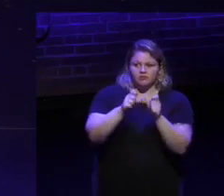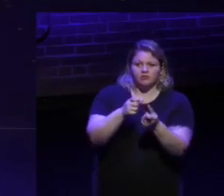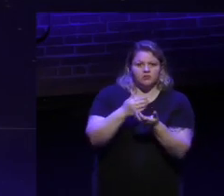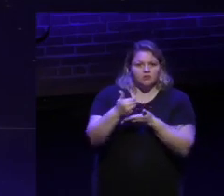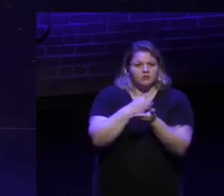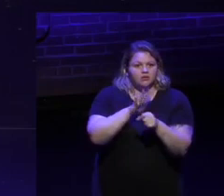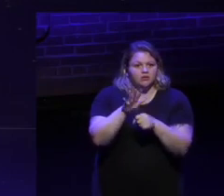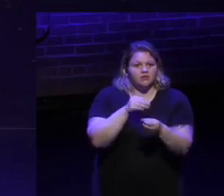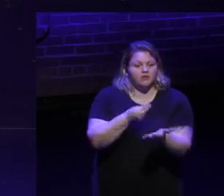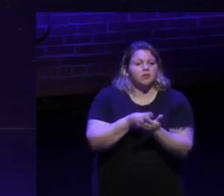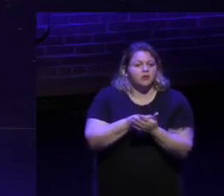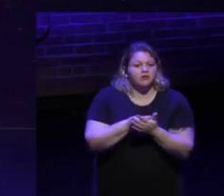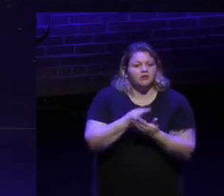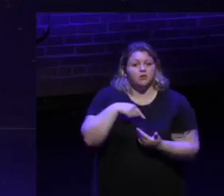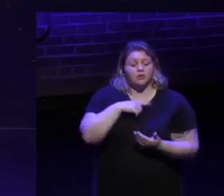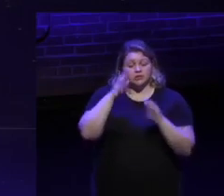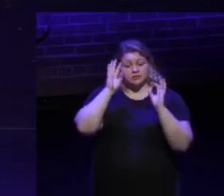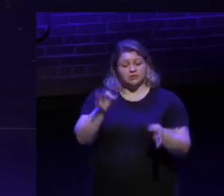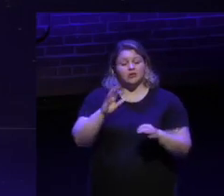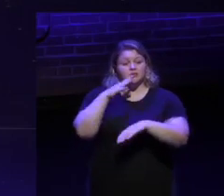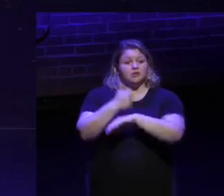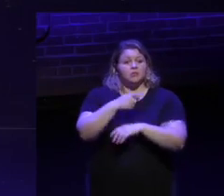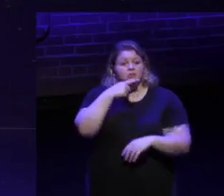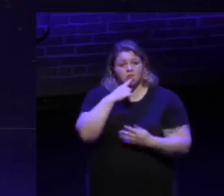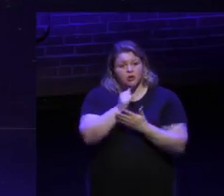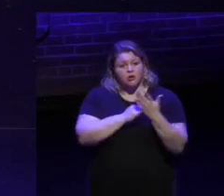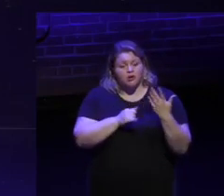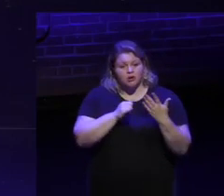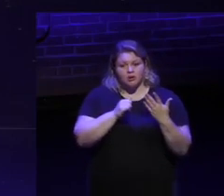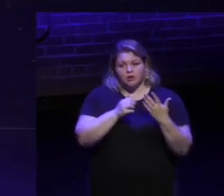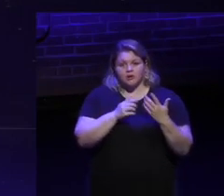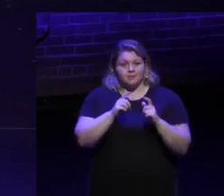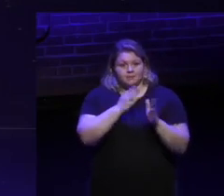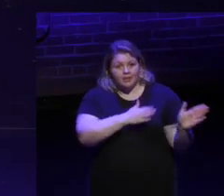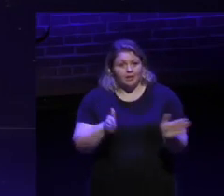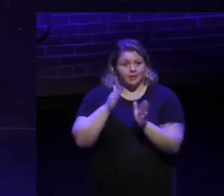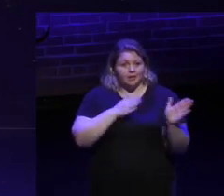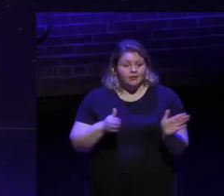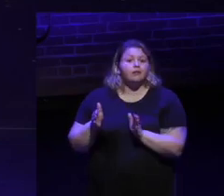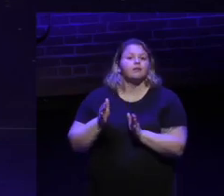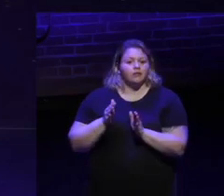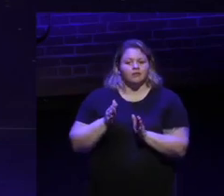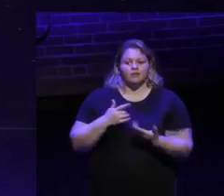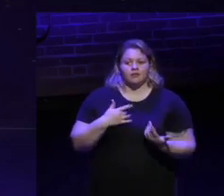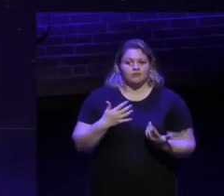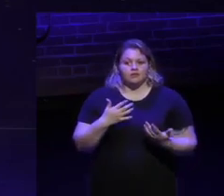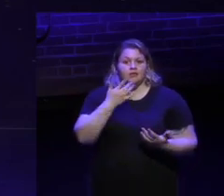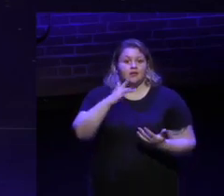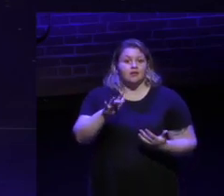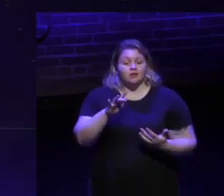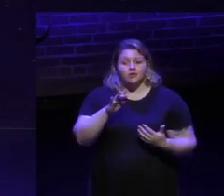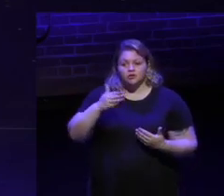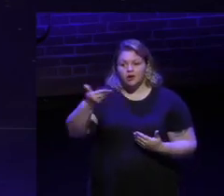our community. So we created a public art master plan that mapped out those assets, brought people together. I was fortunate to hire the first public